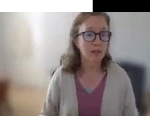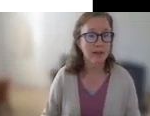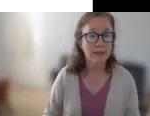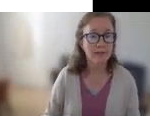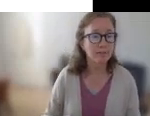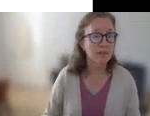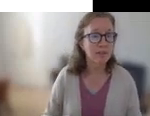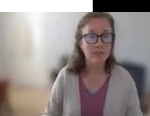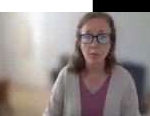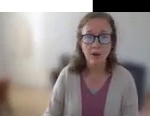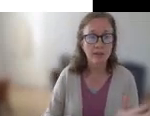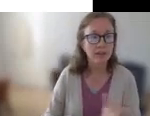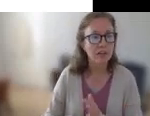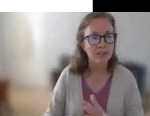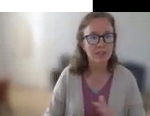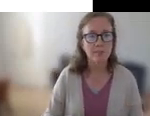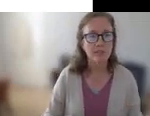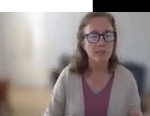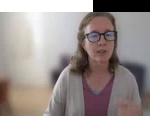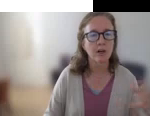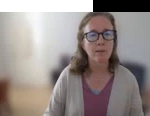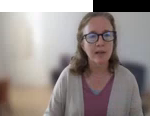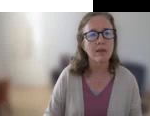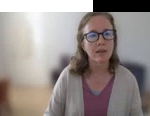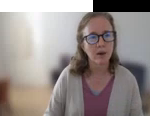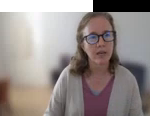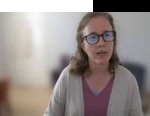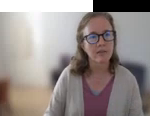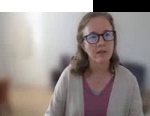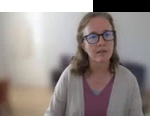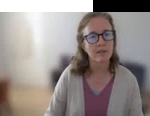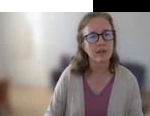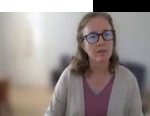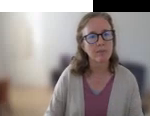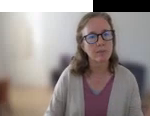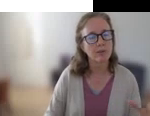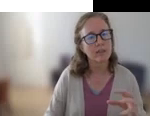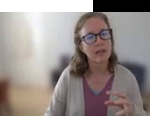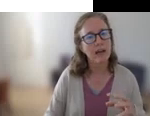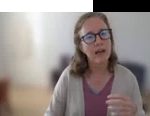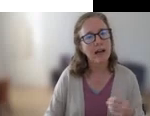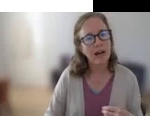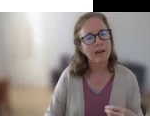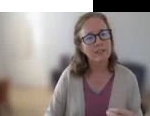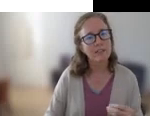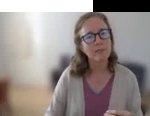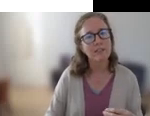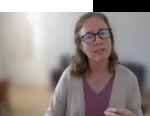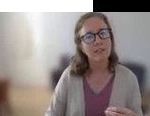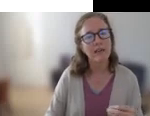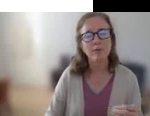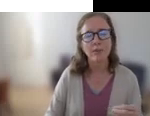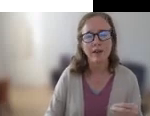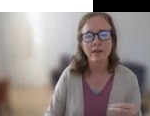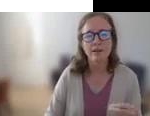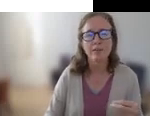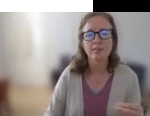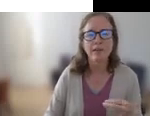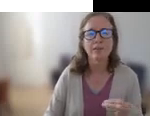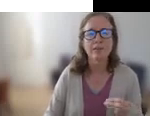disability, or somewhere on the autism spectrum. There are many, many ways that people can have a disability